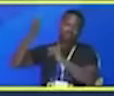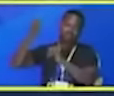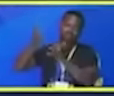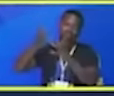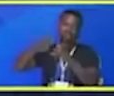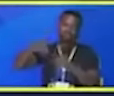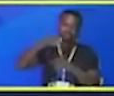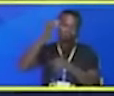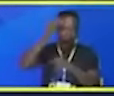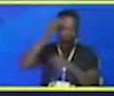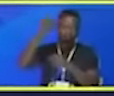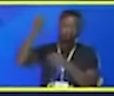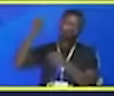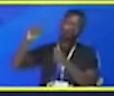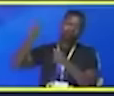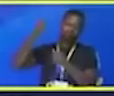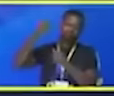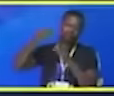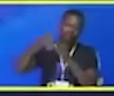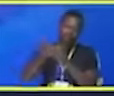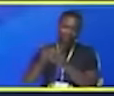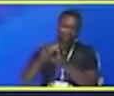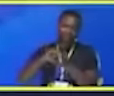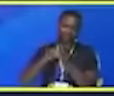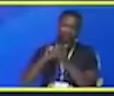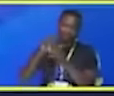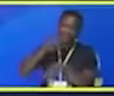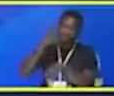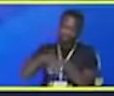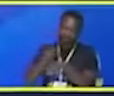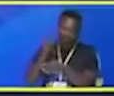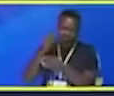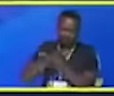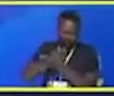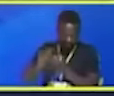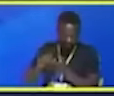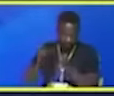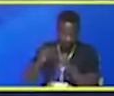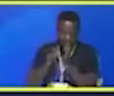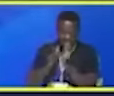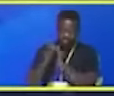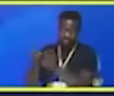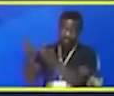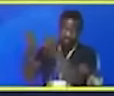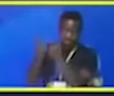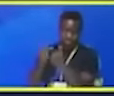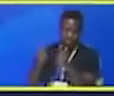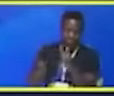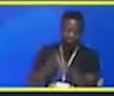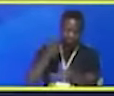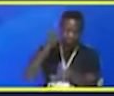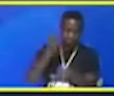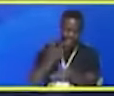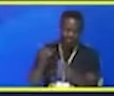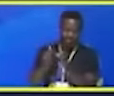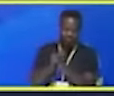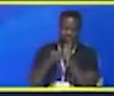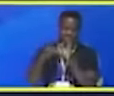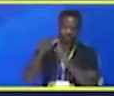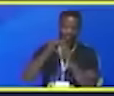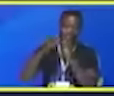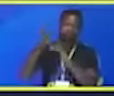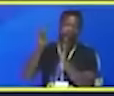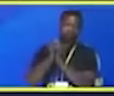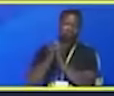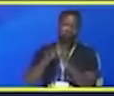to know him first by discerning his nature. When Jesus came, the first thing he revealed about God was